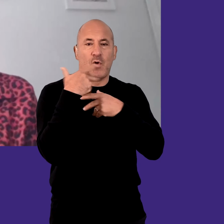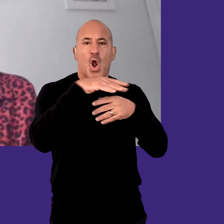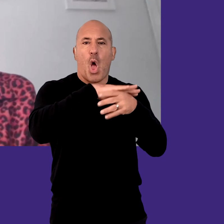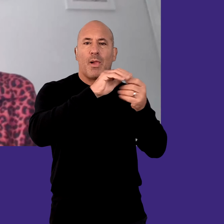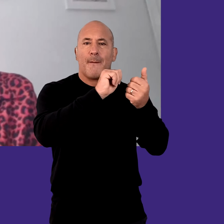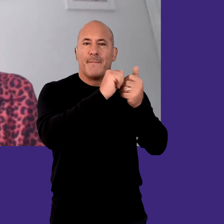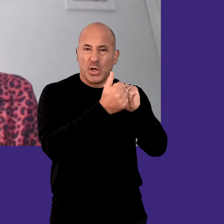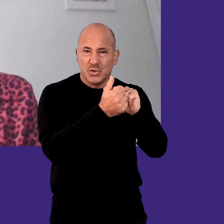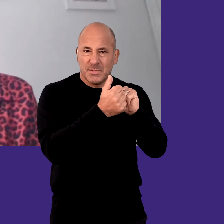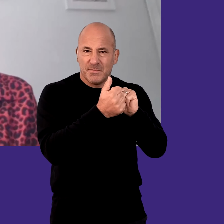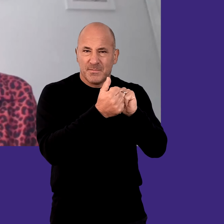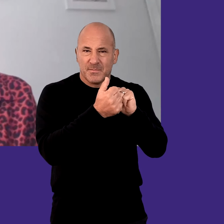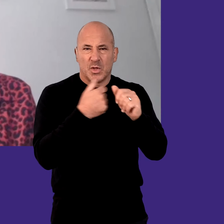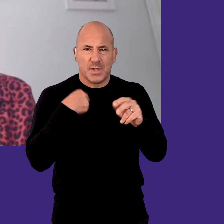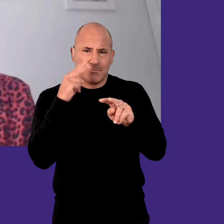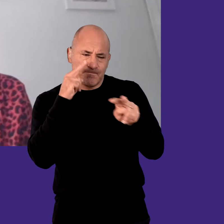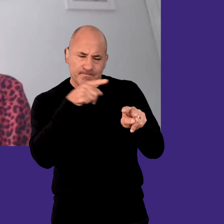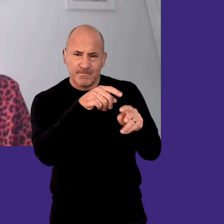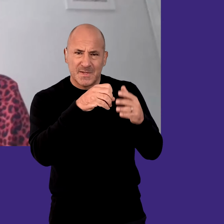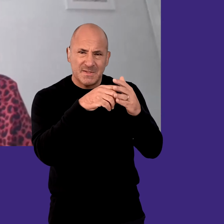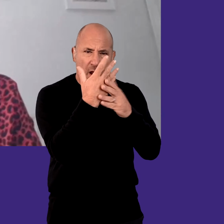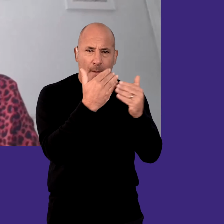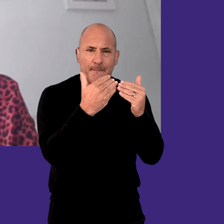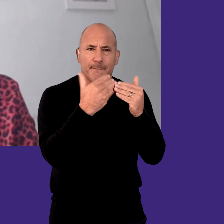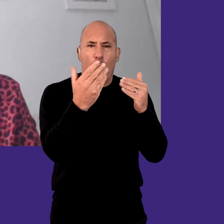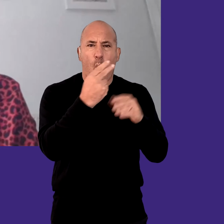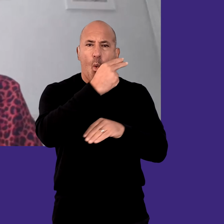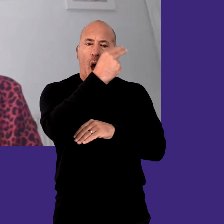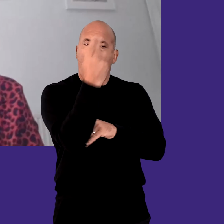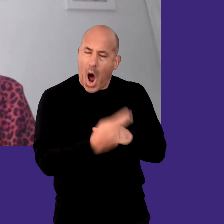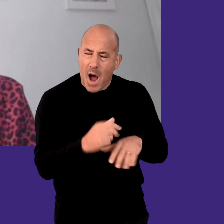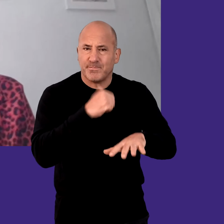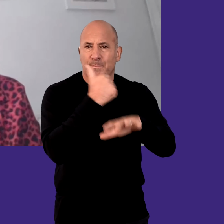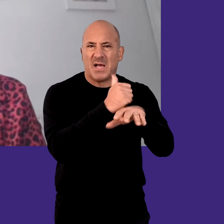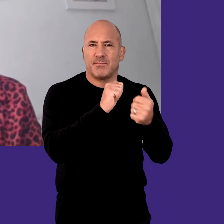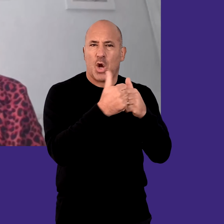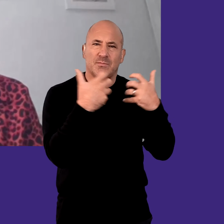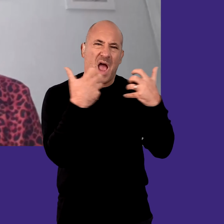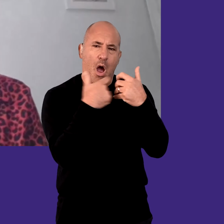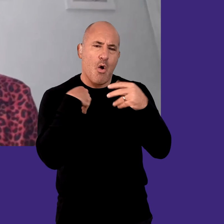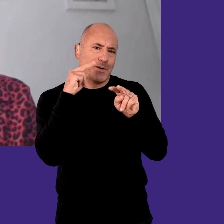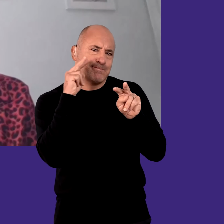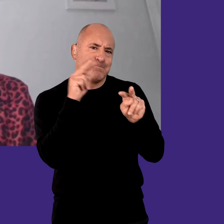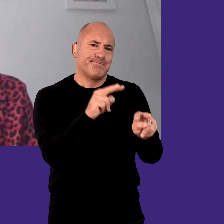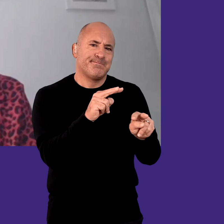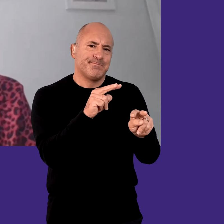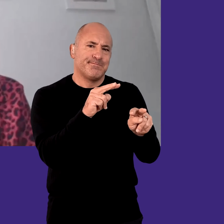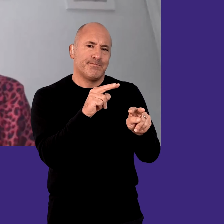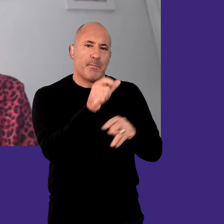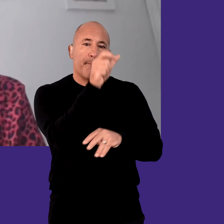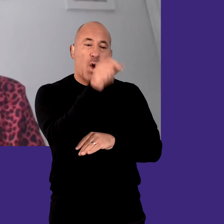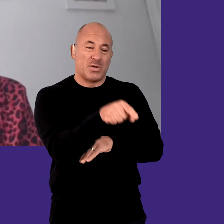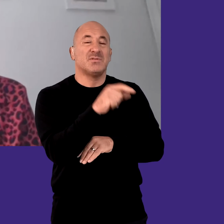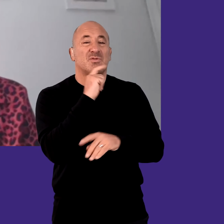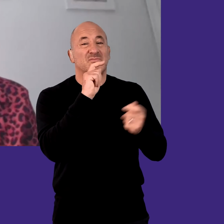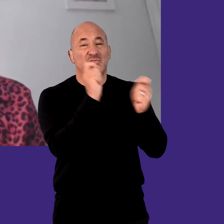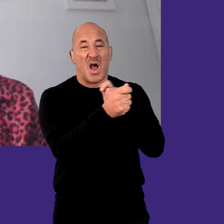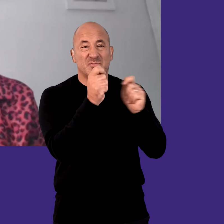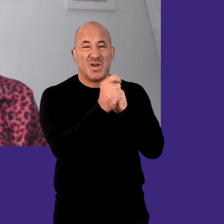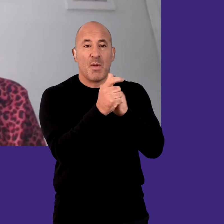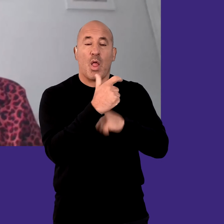is someone who is responsible for local partnerships, and also we're looking at how they develop more arts-based partnerships as